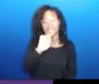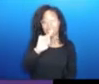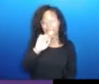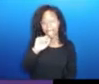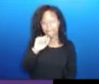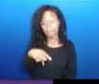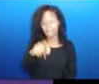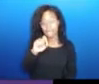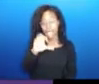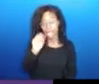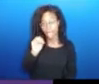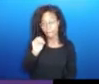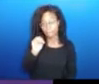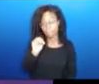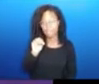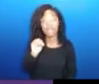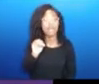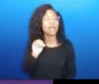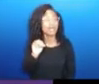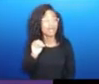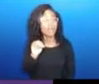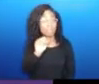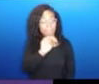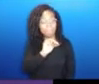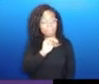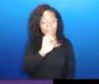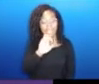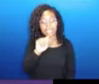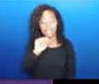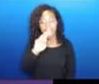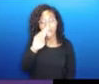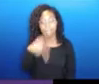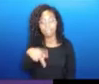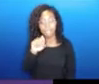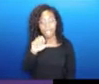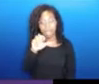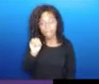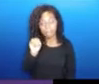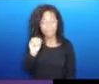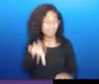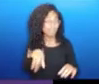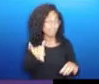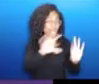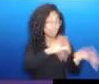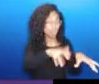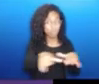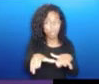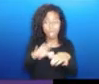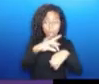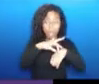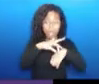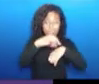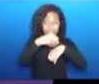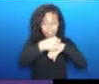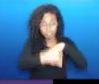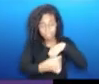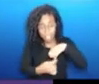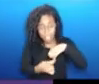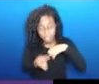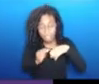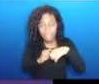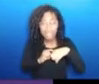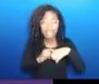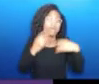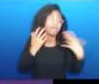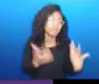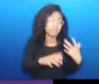There you'll find groups all over the world, so I'm sure there's ones in your city. Could be anything for